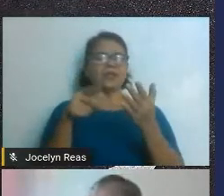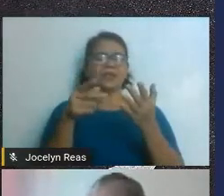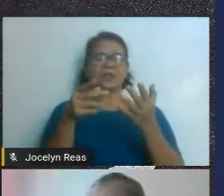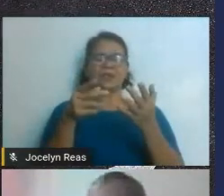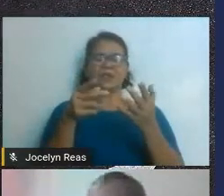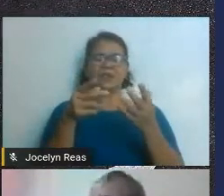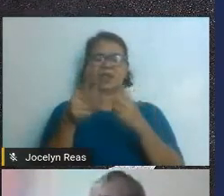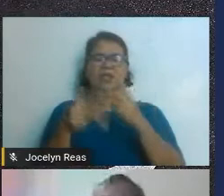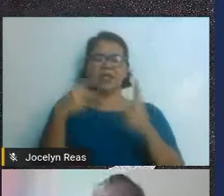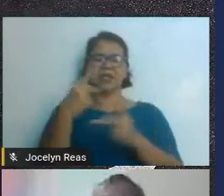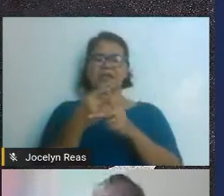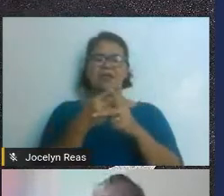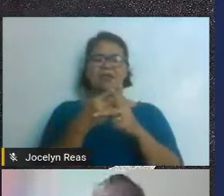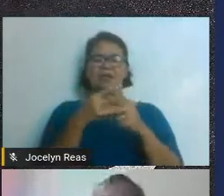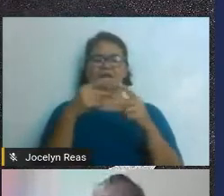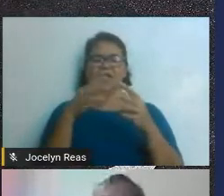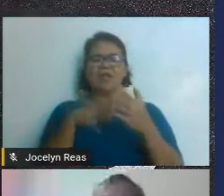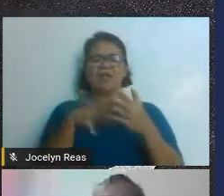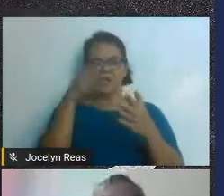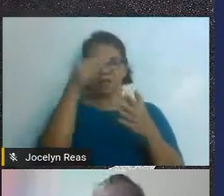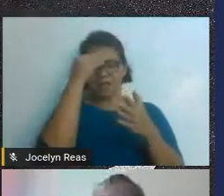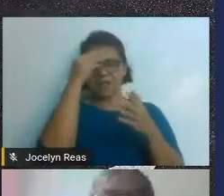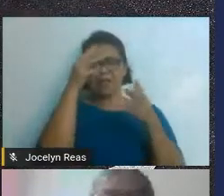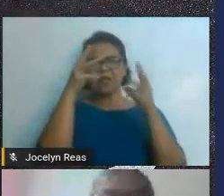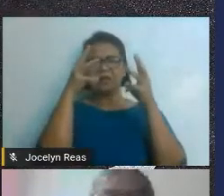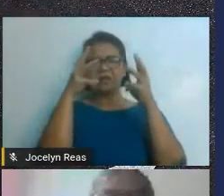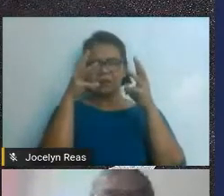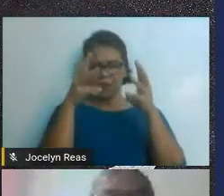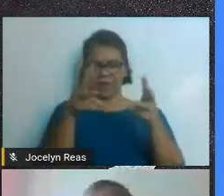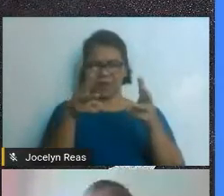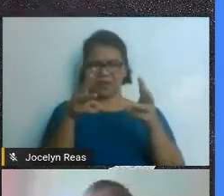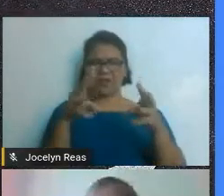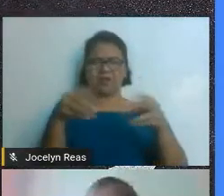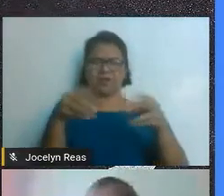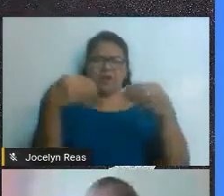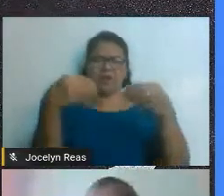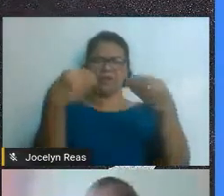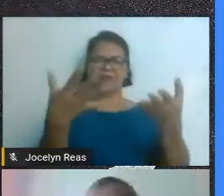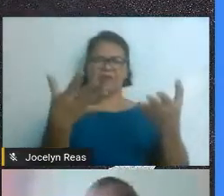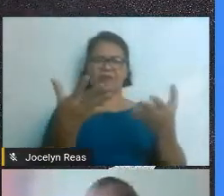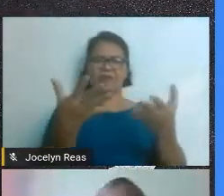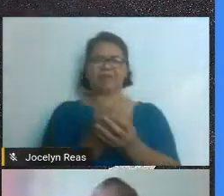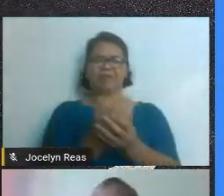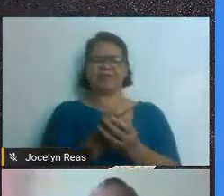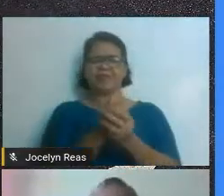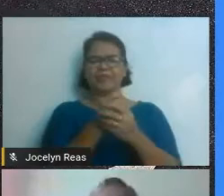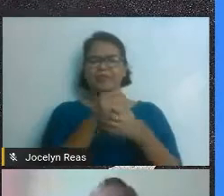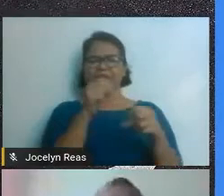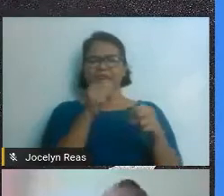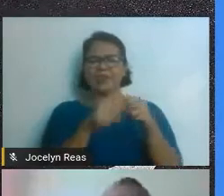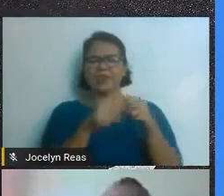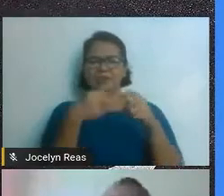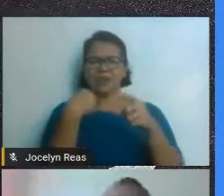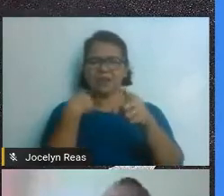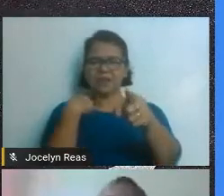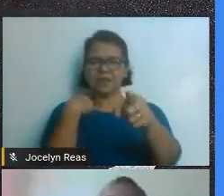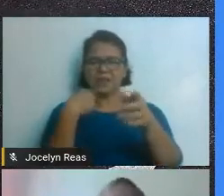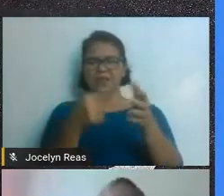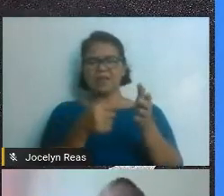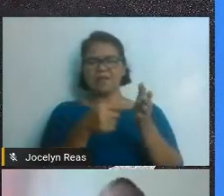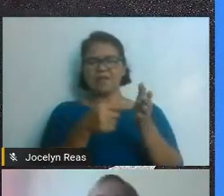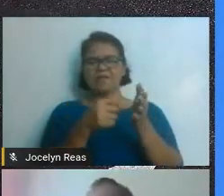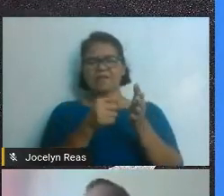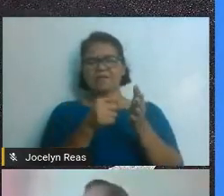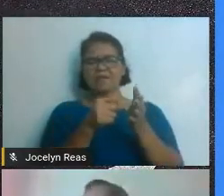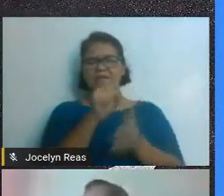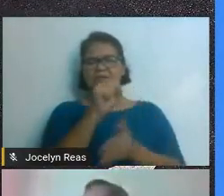will have in your own areas. Sabi itong slide na to, nandiyan pa si Ma'am. Ano, regions,